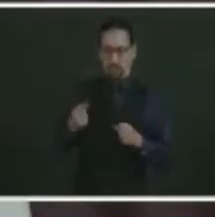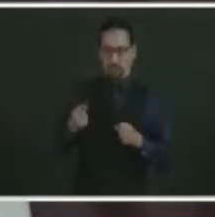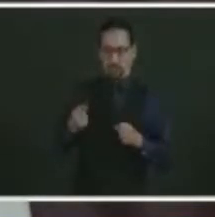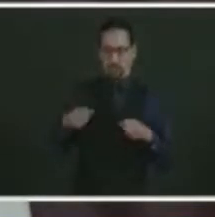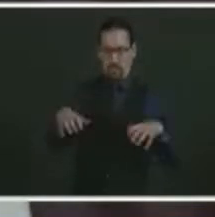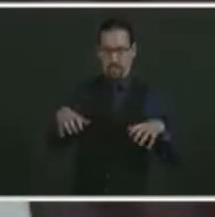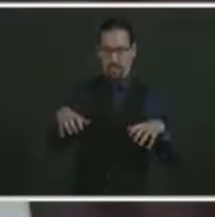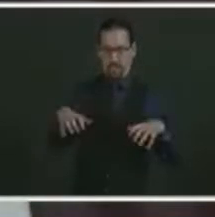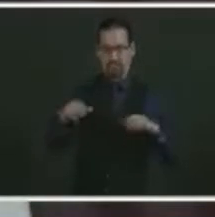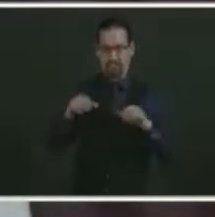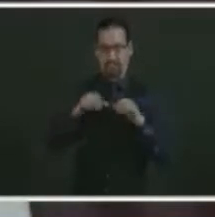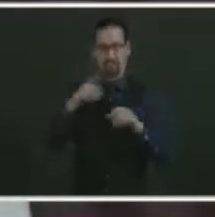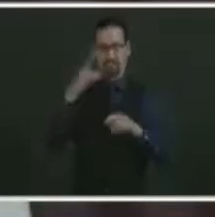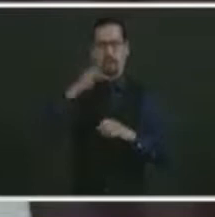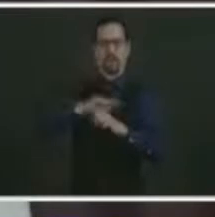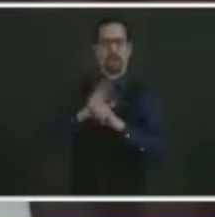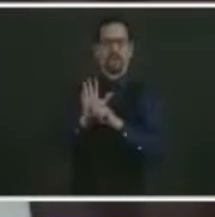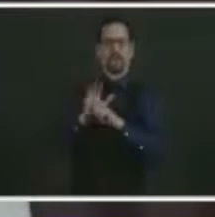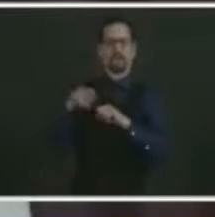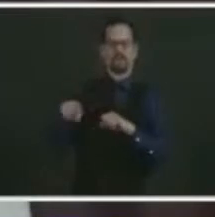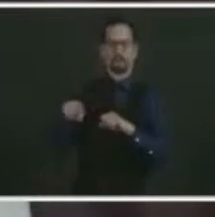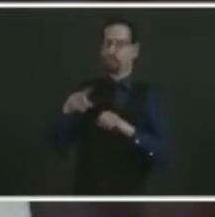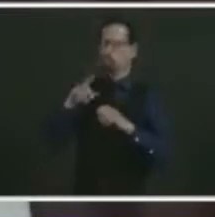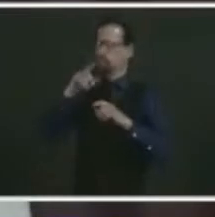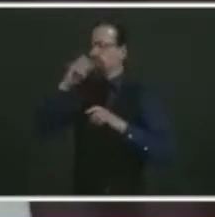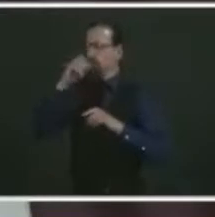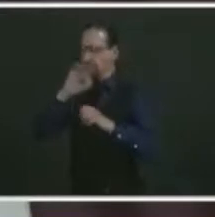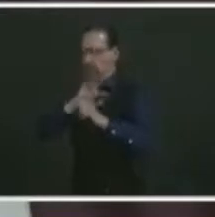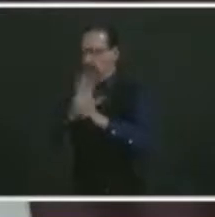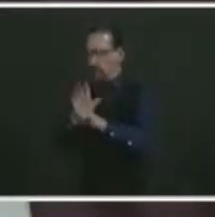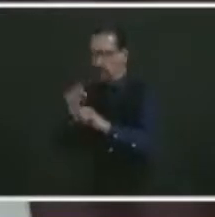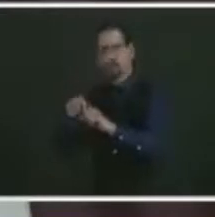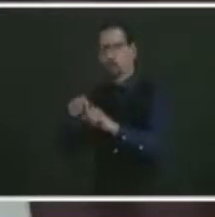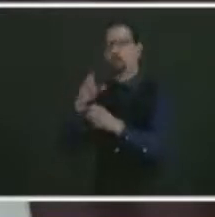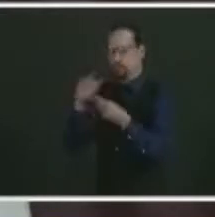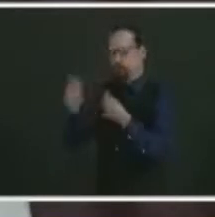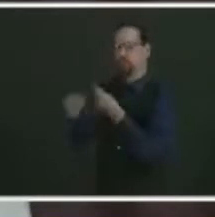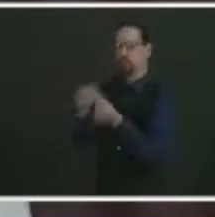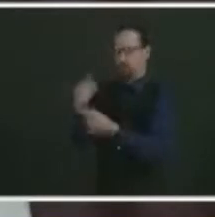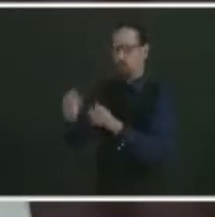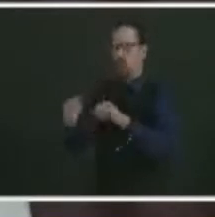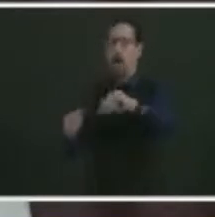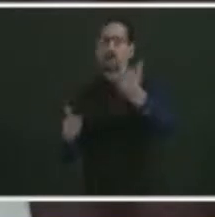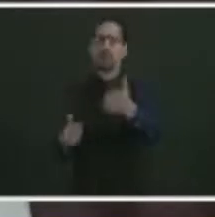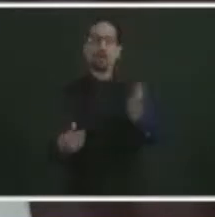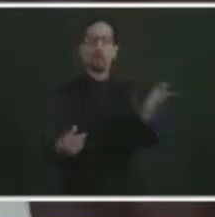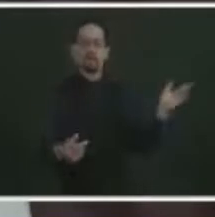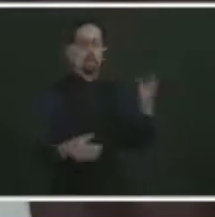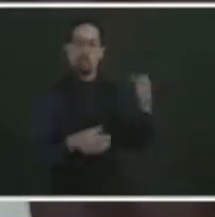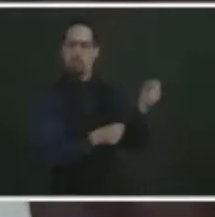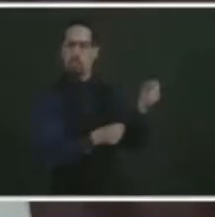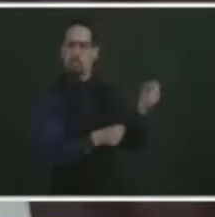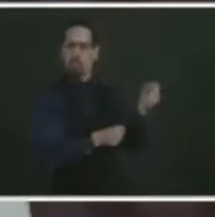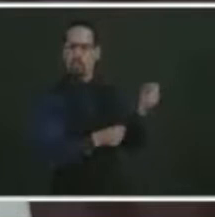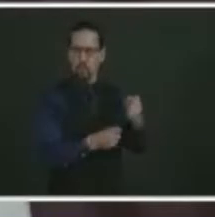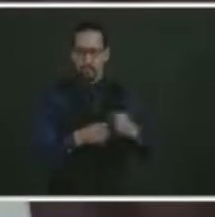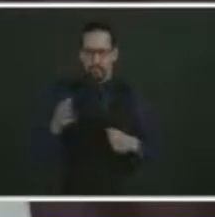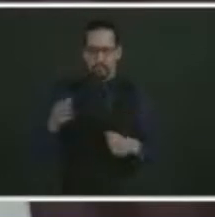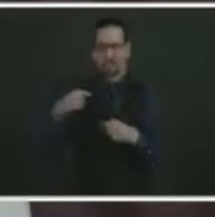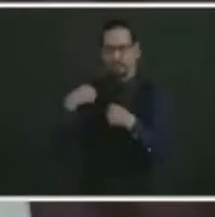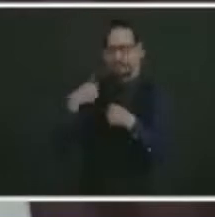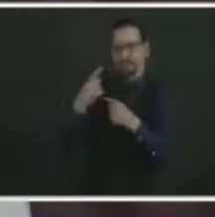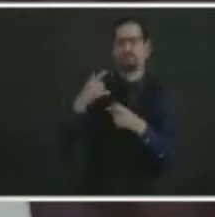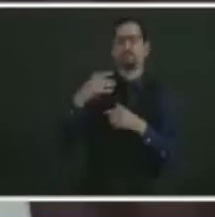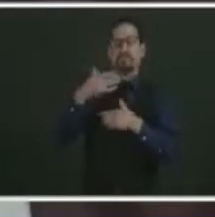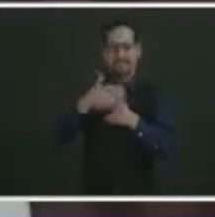months now. This is another tool. So we've been taking steps for several months now as we've seen state revenues fall off dramatically to